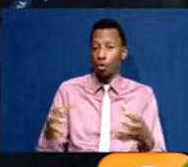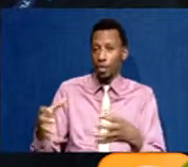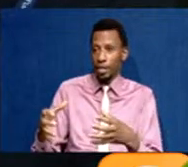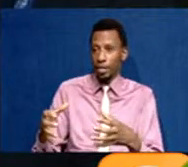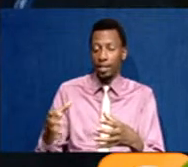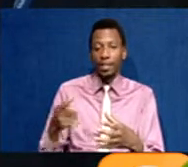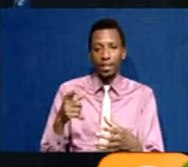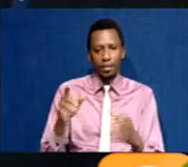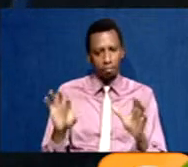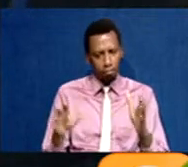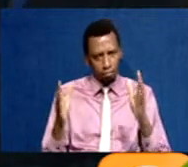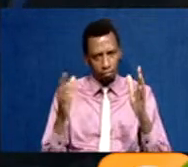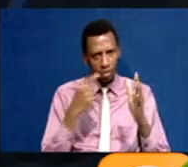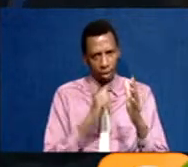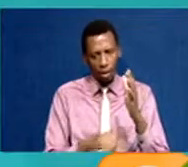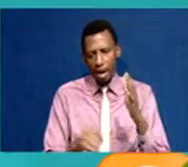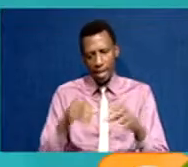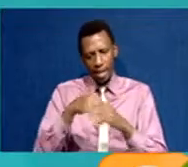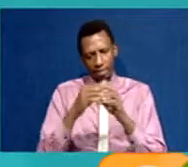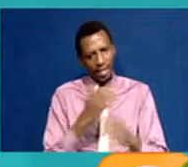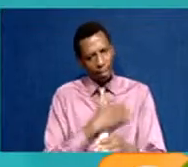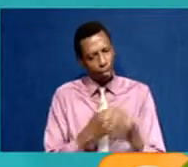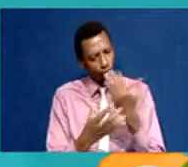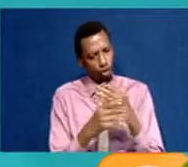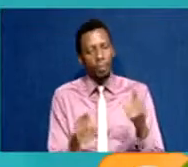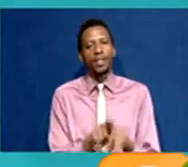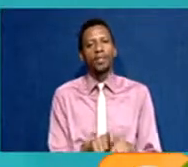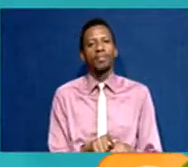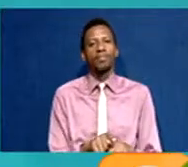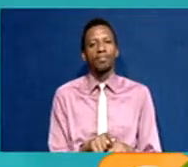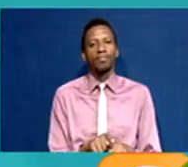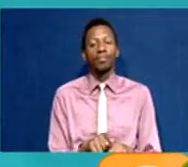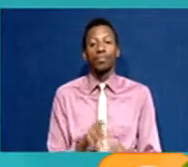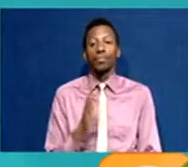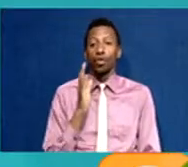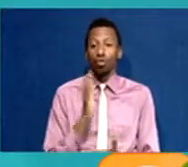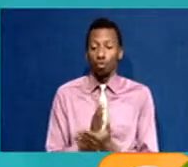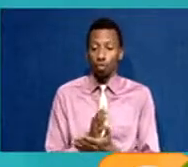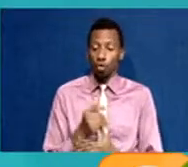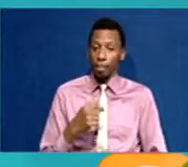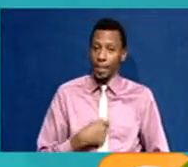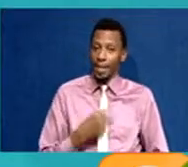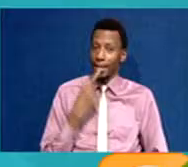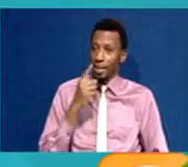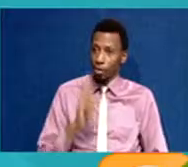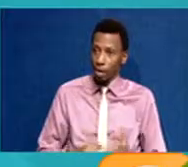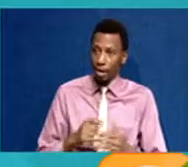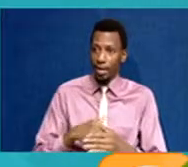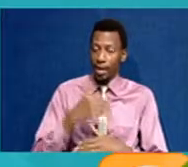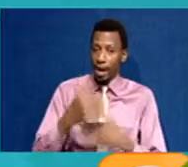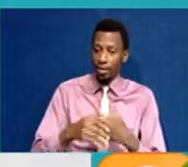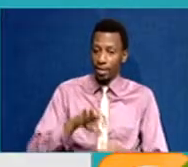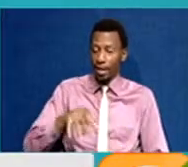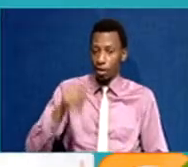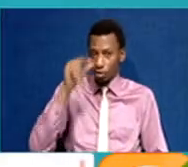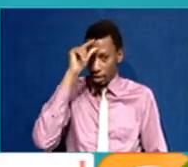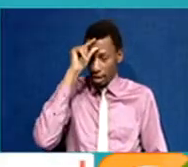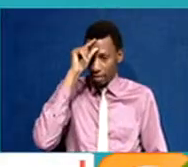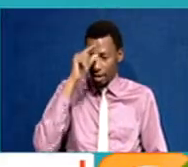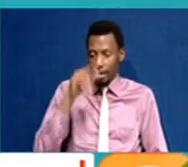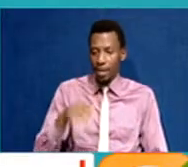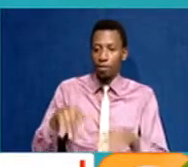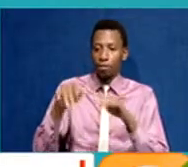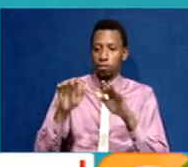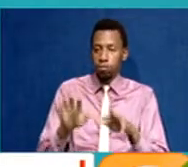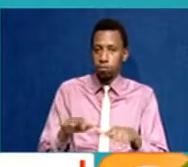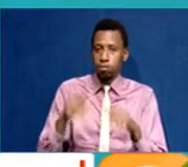calling on other investors to emulate. Indeed, yes, I confirm, after the county government, Lake Turkana Wind Power is the